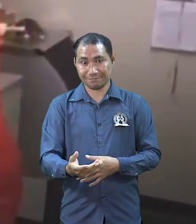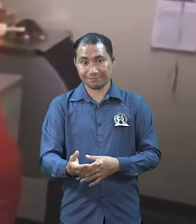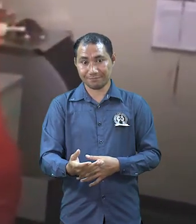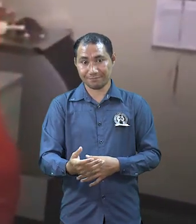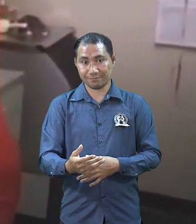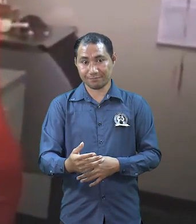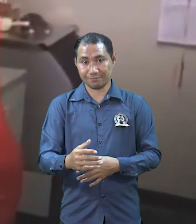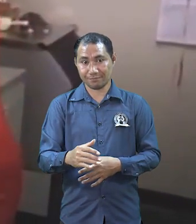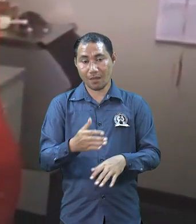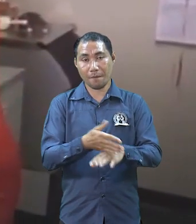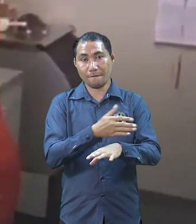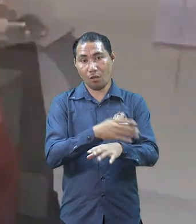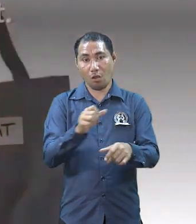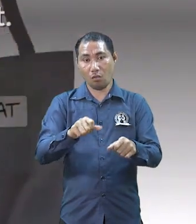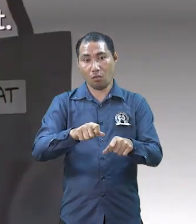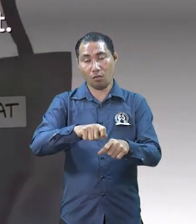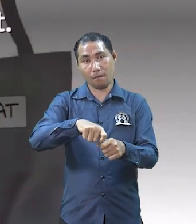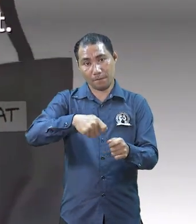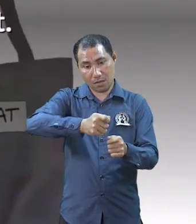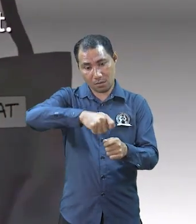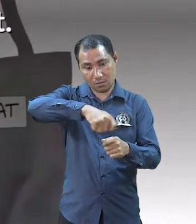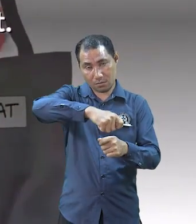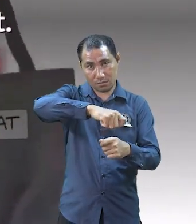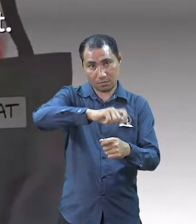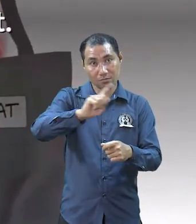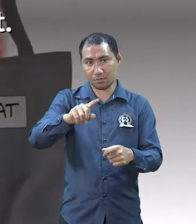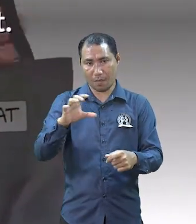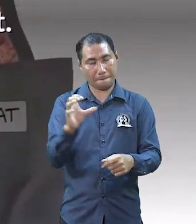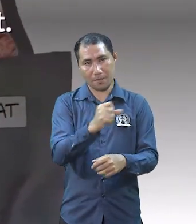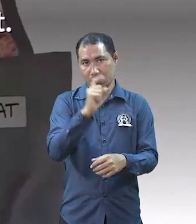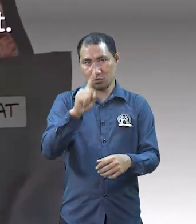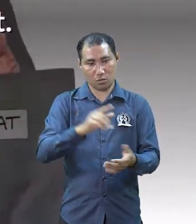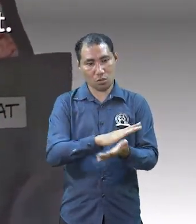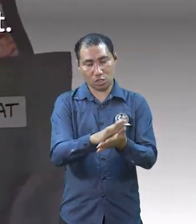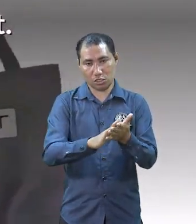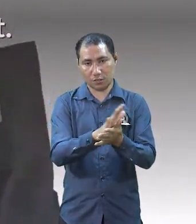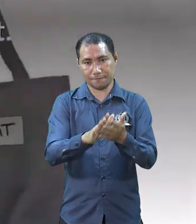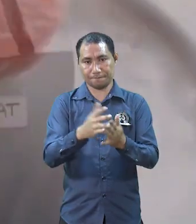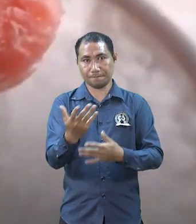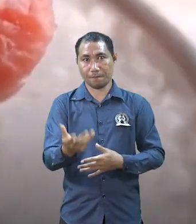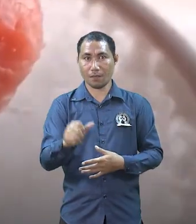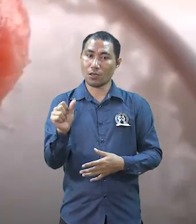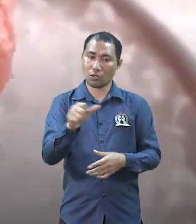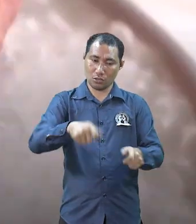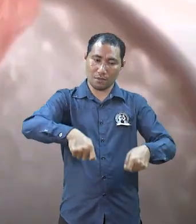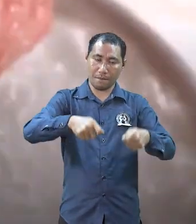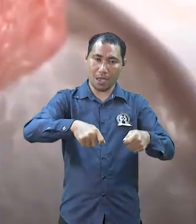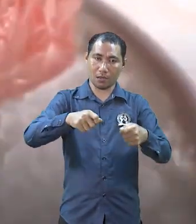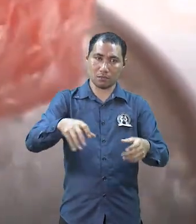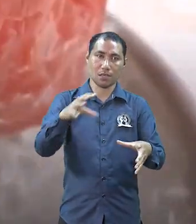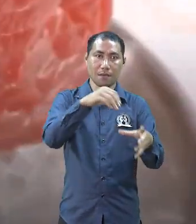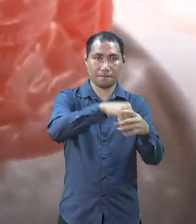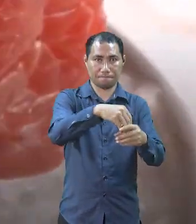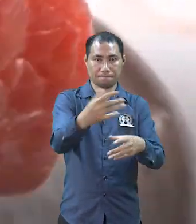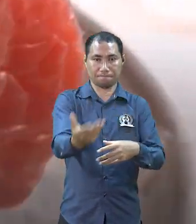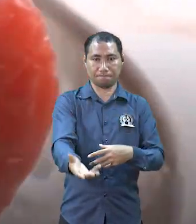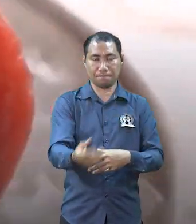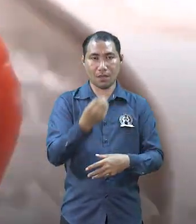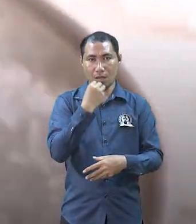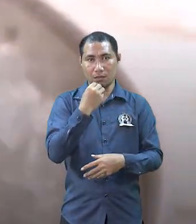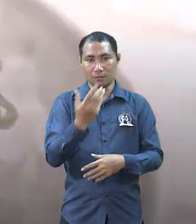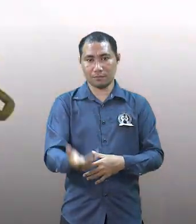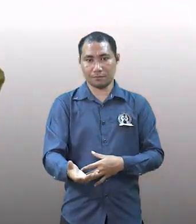goods before opening. 2. Separate or keep apart. Keep raw foods to